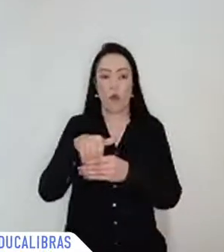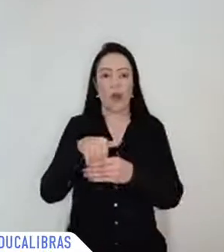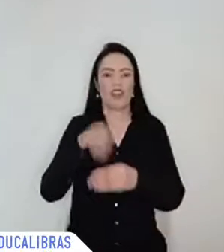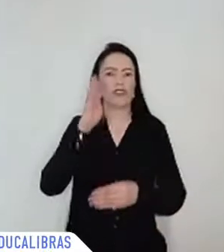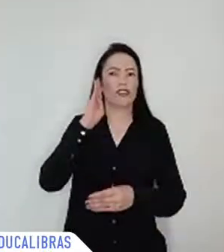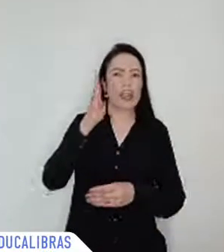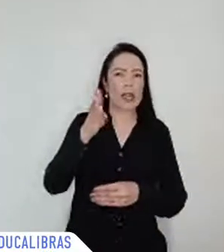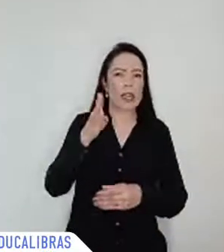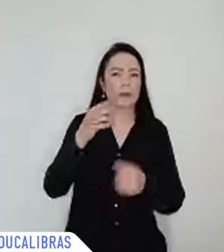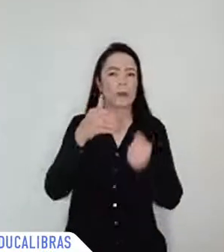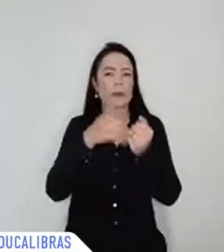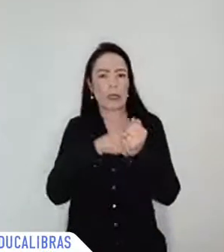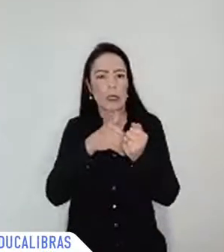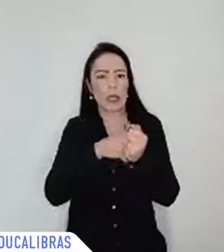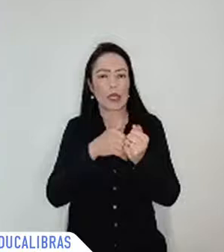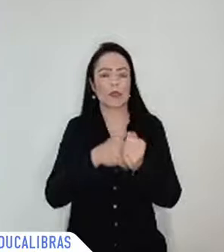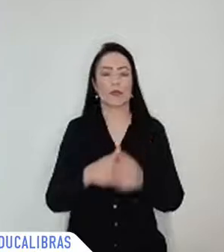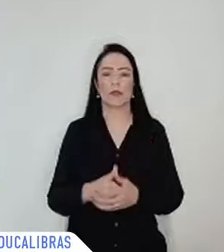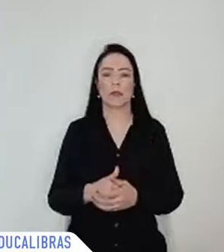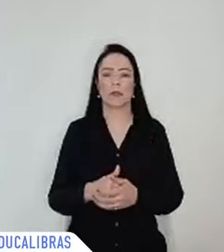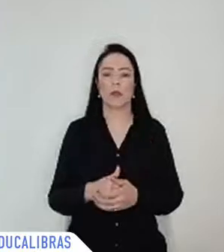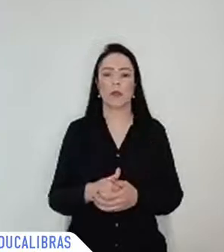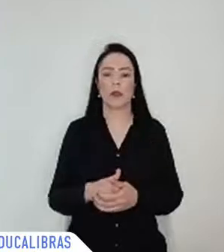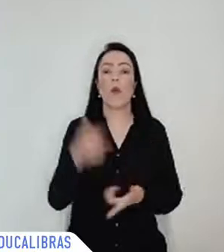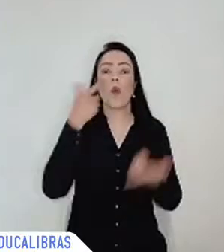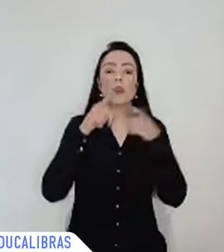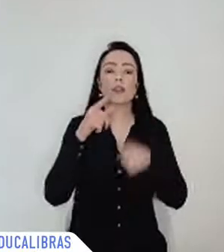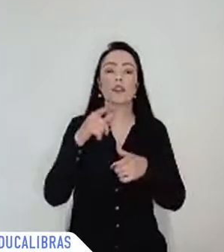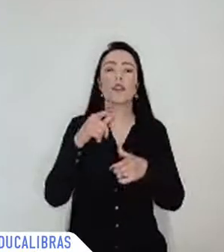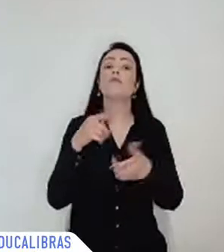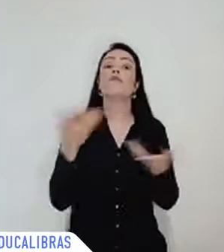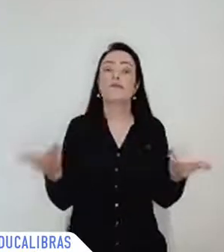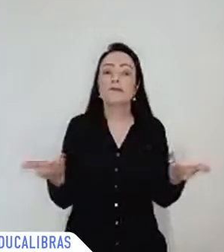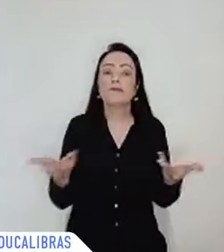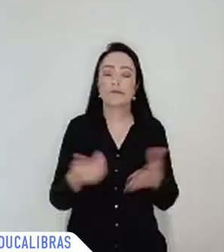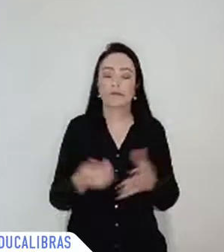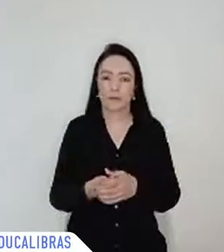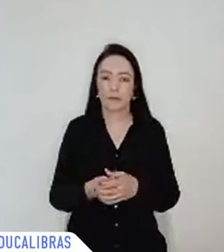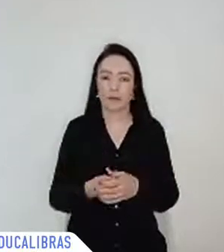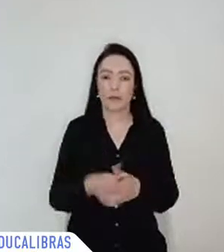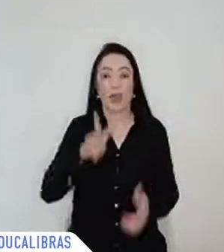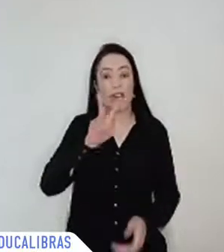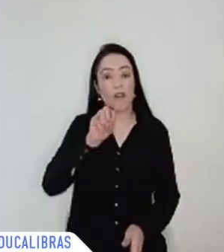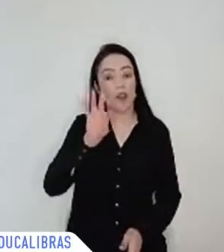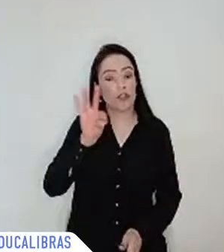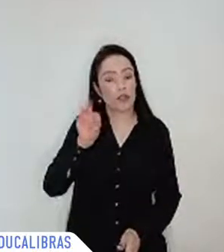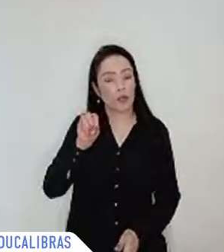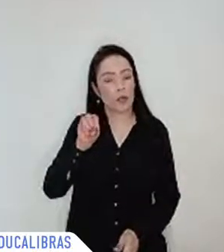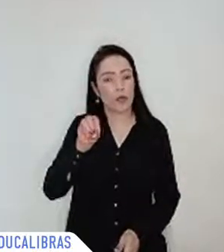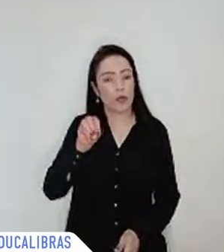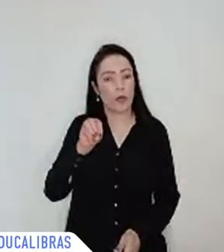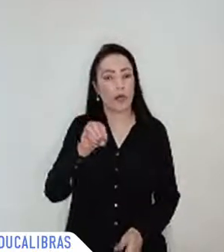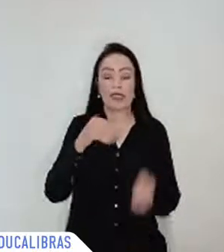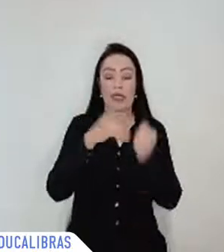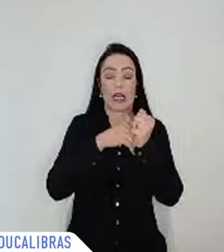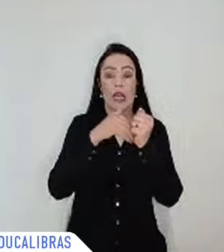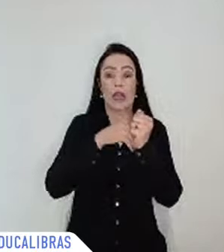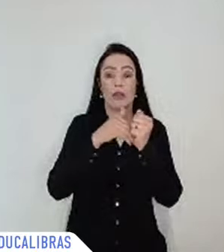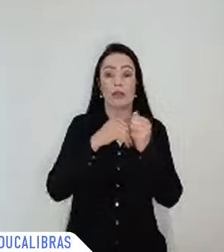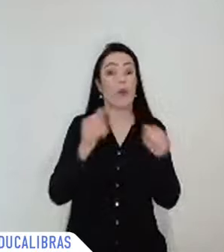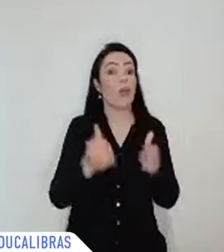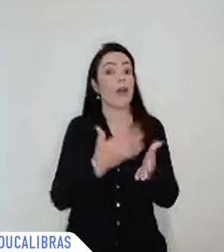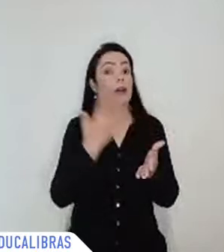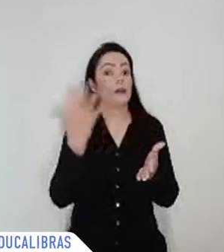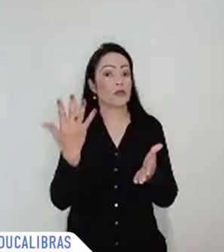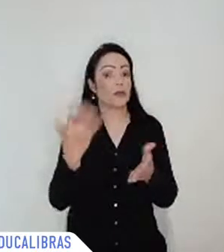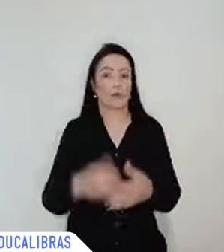elected in a direct voting and secretly, which is a right and